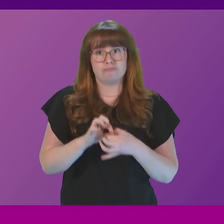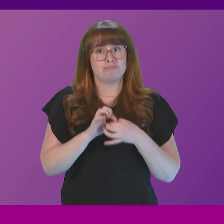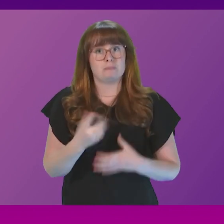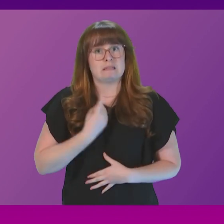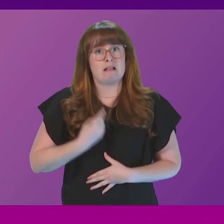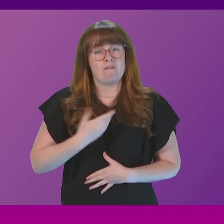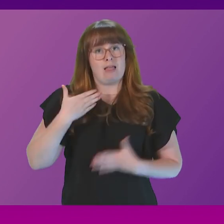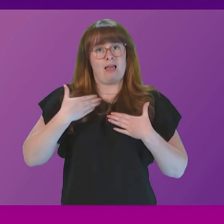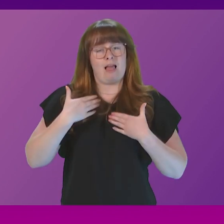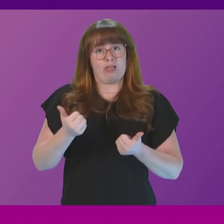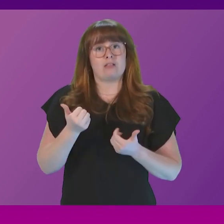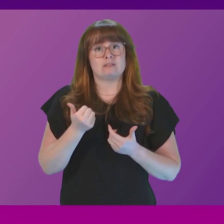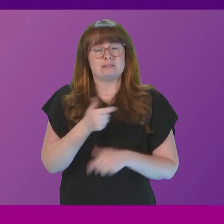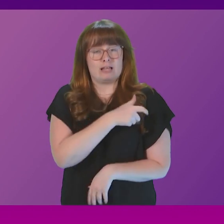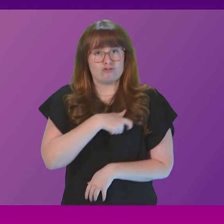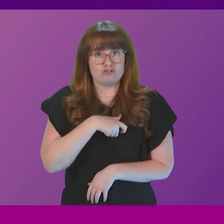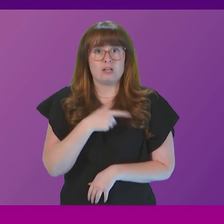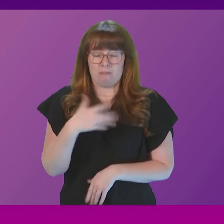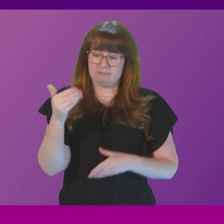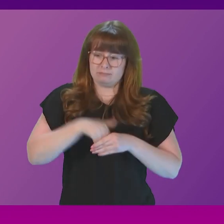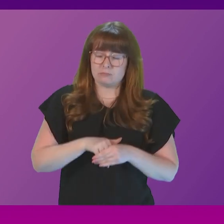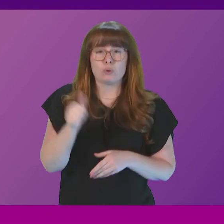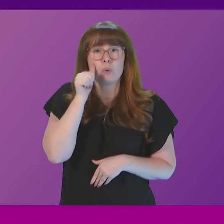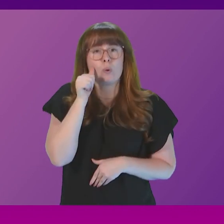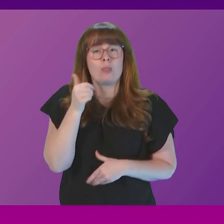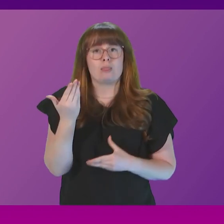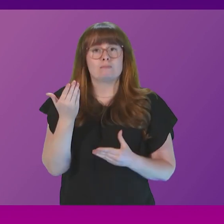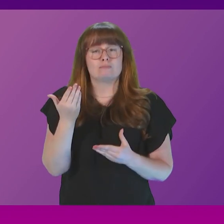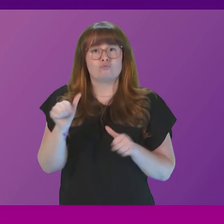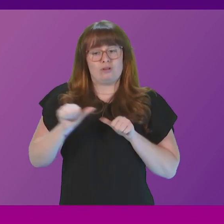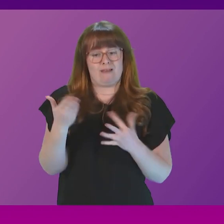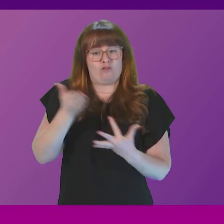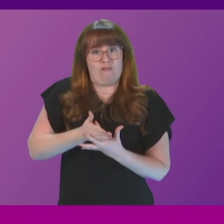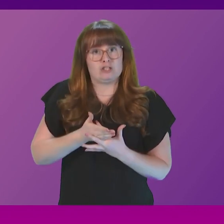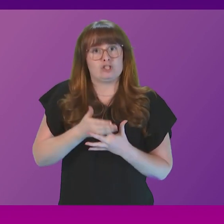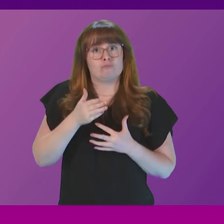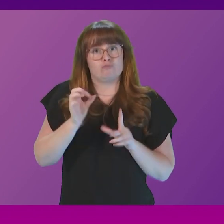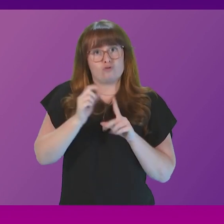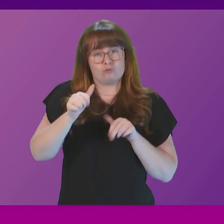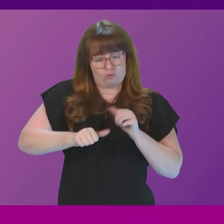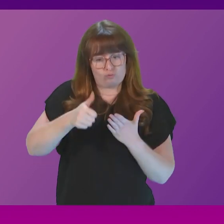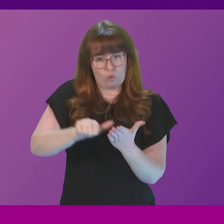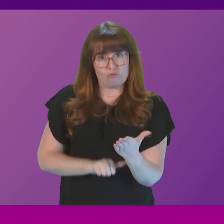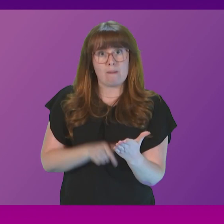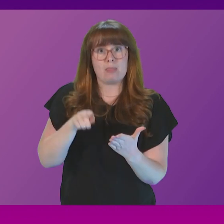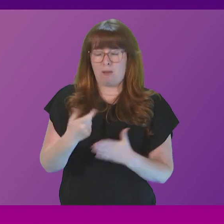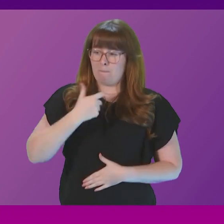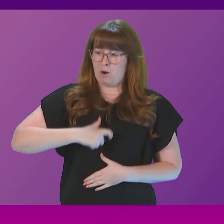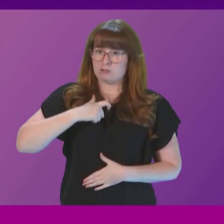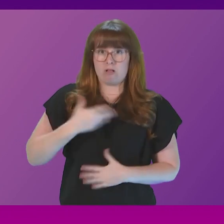as Health Secretary, you'll know about the Distress Brief Intervention programme as well. Again, 2 weeks of that kind of